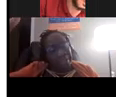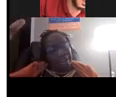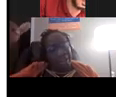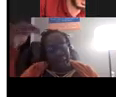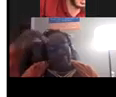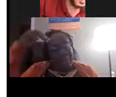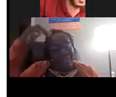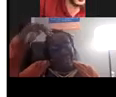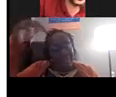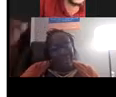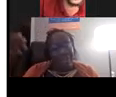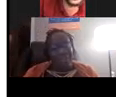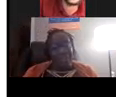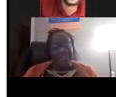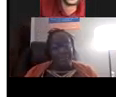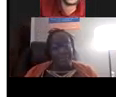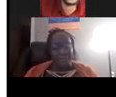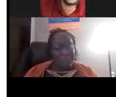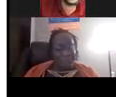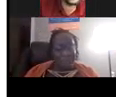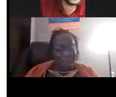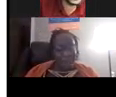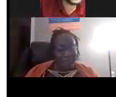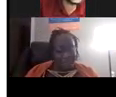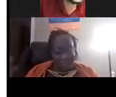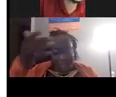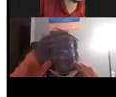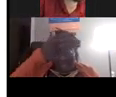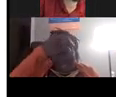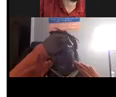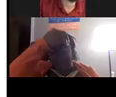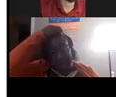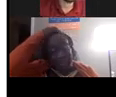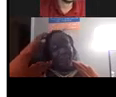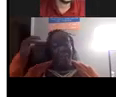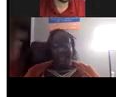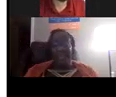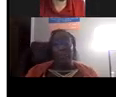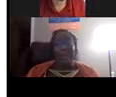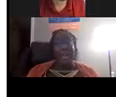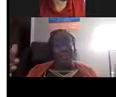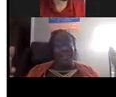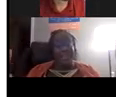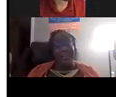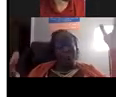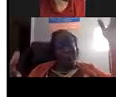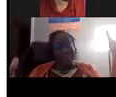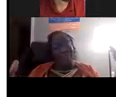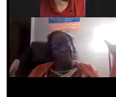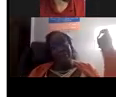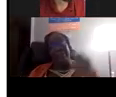way. I'm not going to let somebody just pick me up and carry me anywhere. Mm-hmm. And then